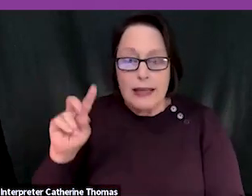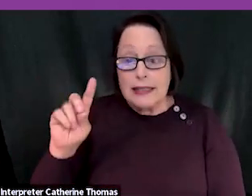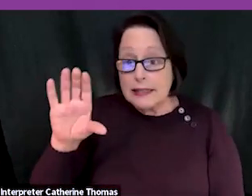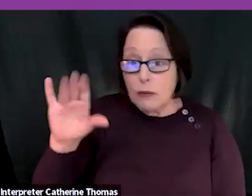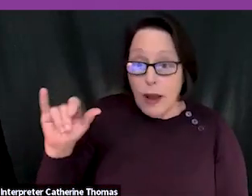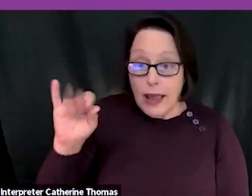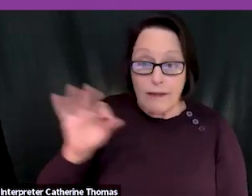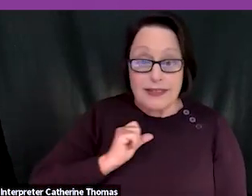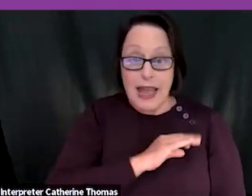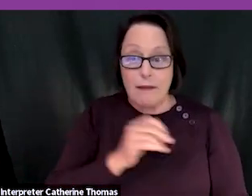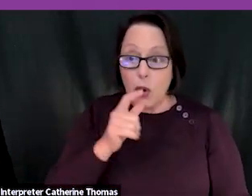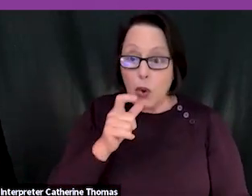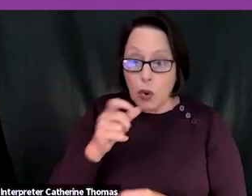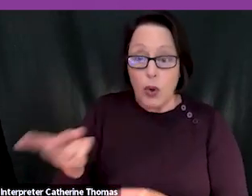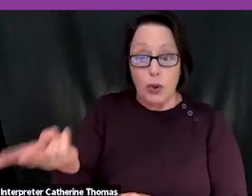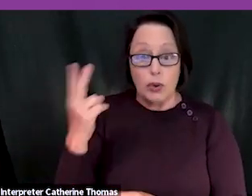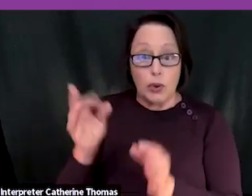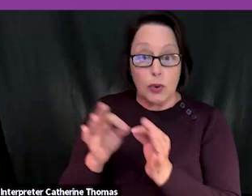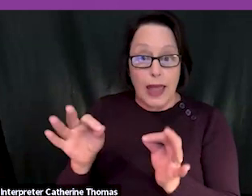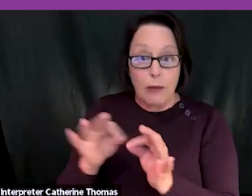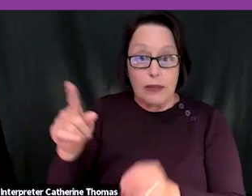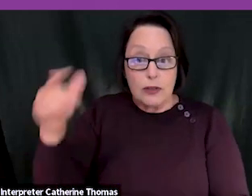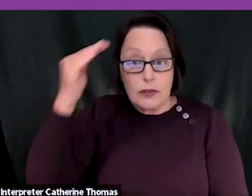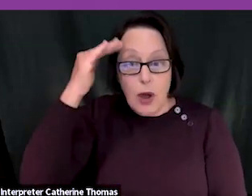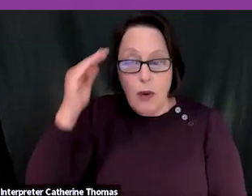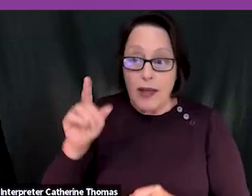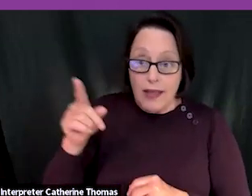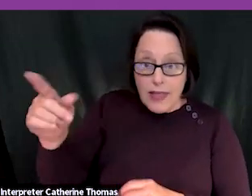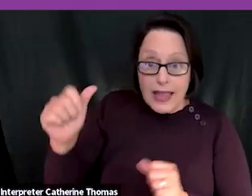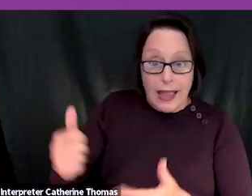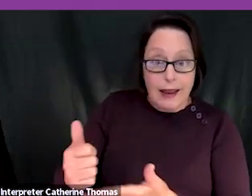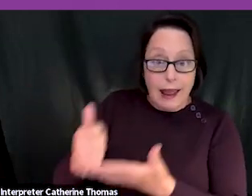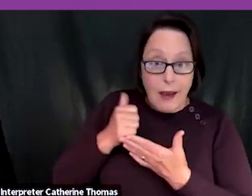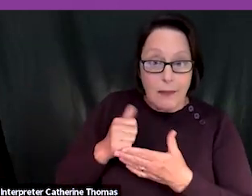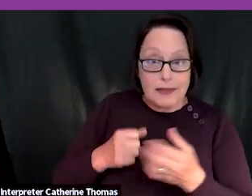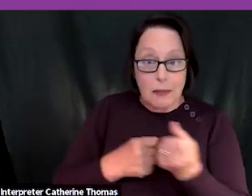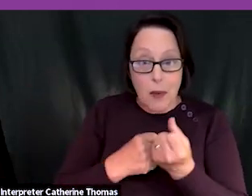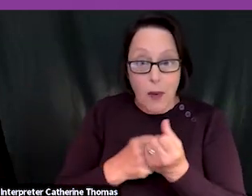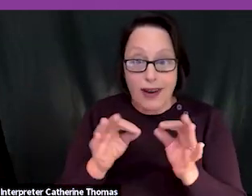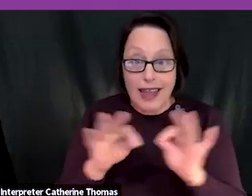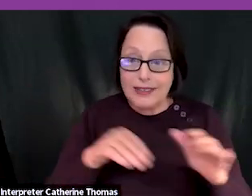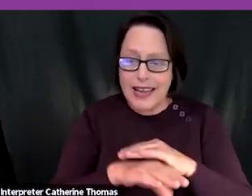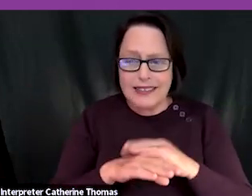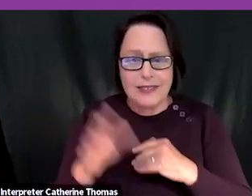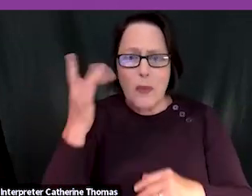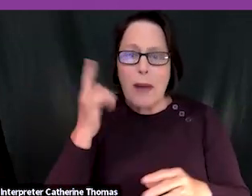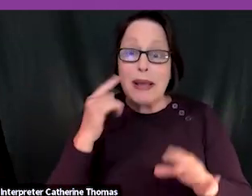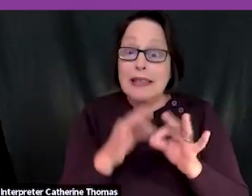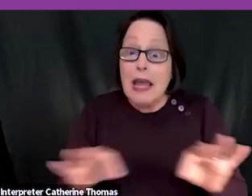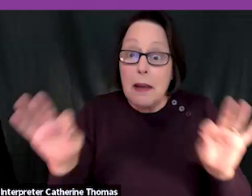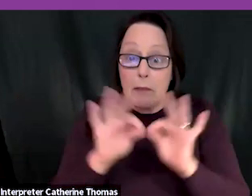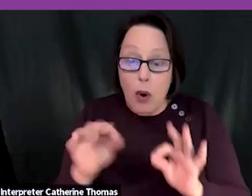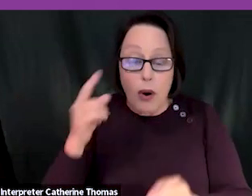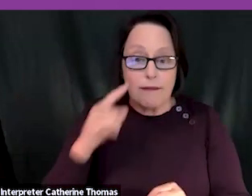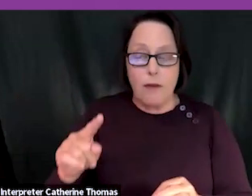DCYF staff and how they can support language access, because it is so important for members